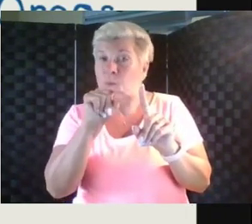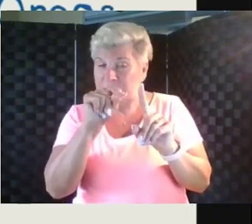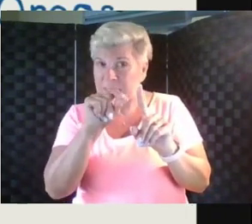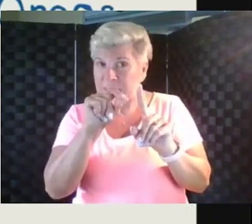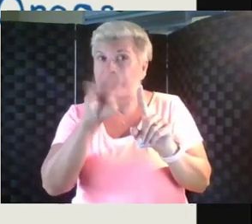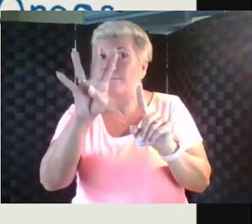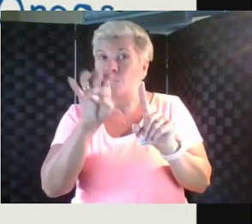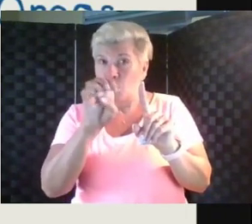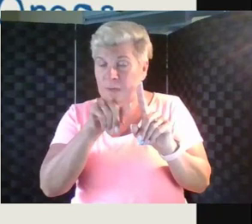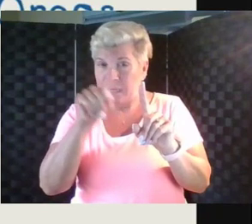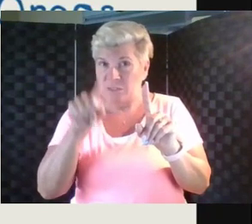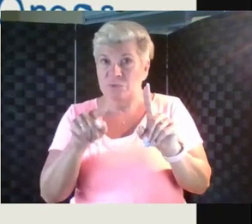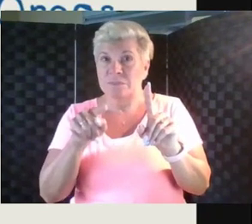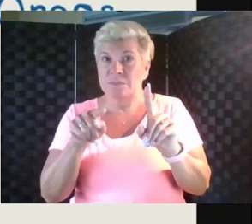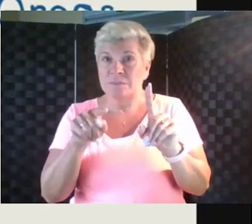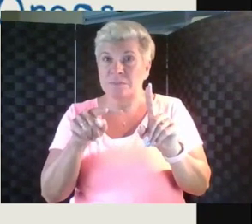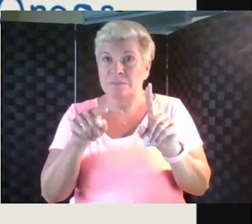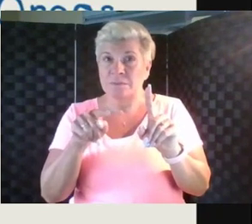400.